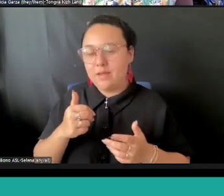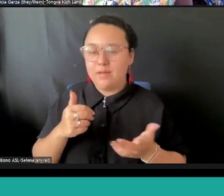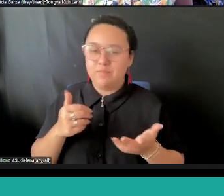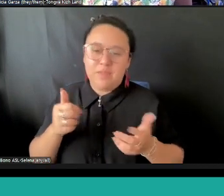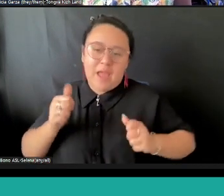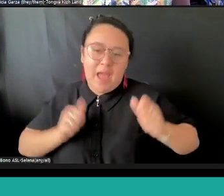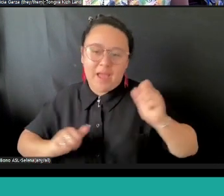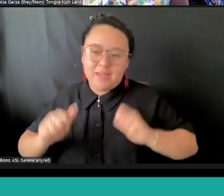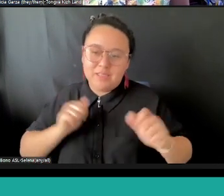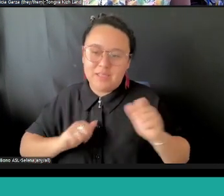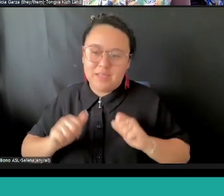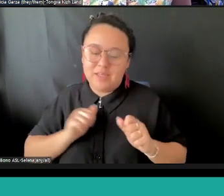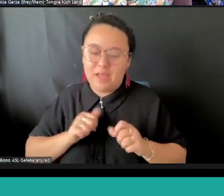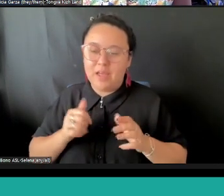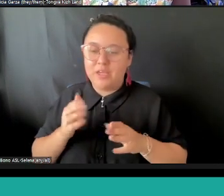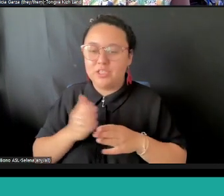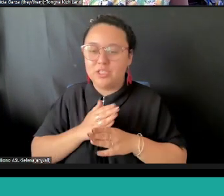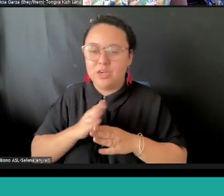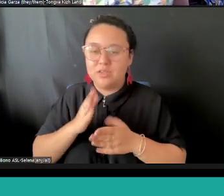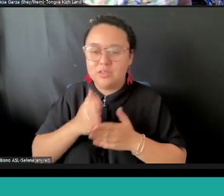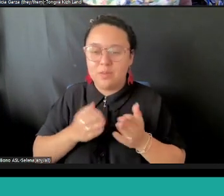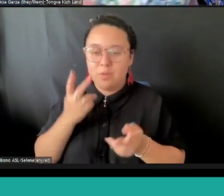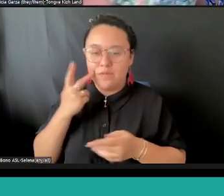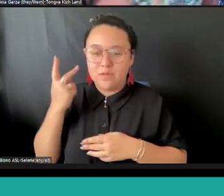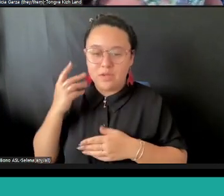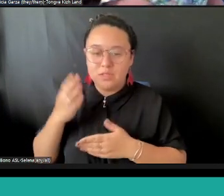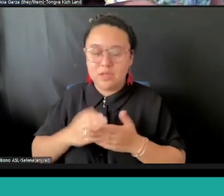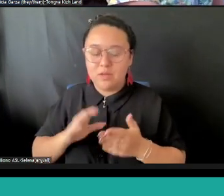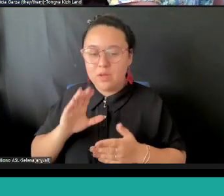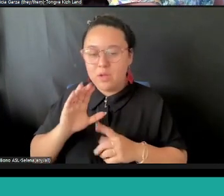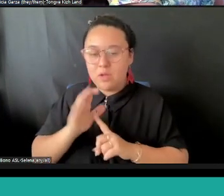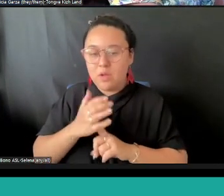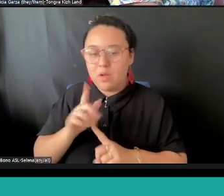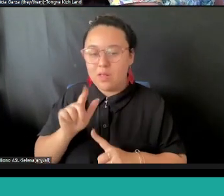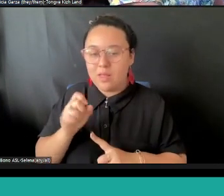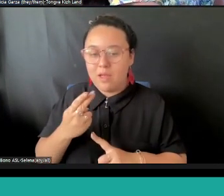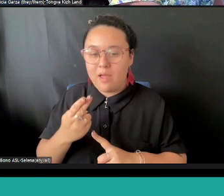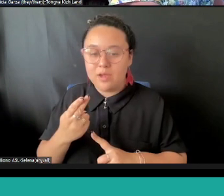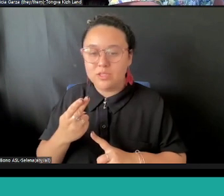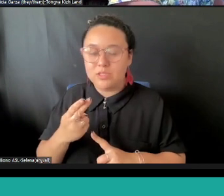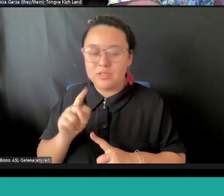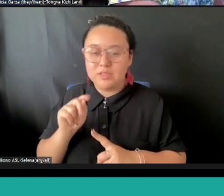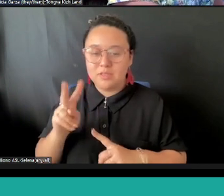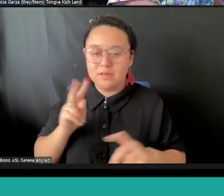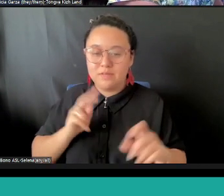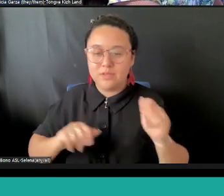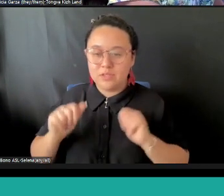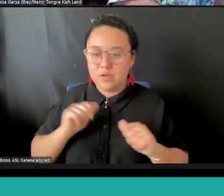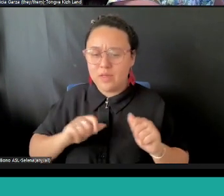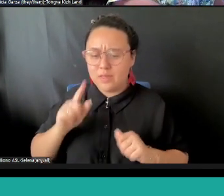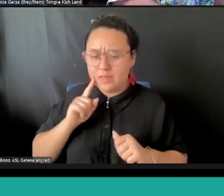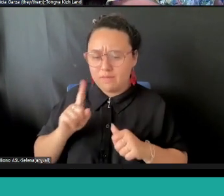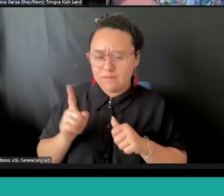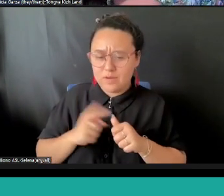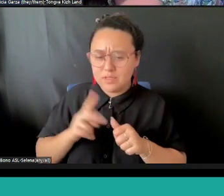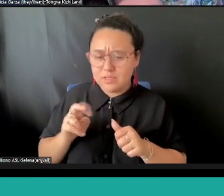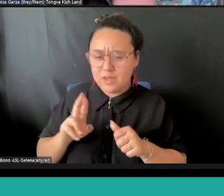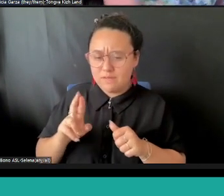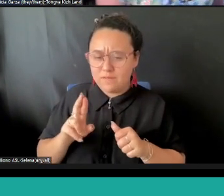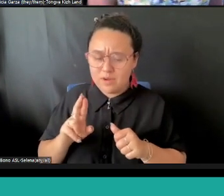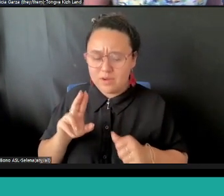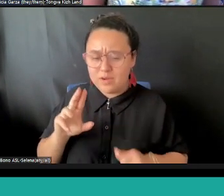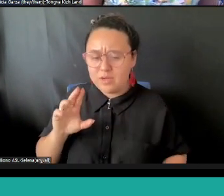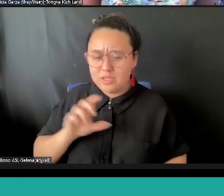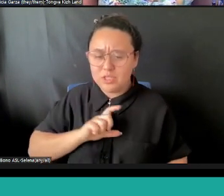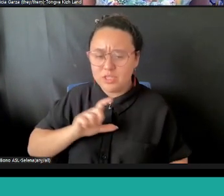reflections. This is a clip from Culture Clash's television show. Culture Clash, I believe, had the first Chicano sketch comedy show on television